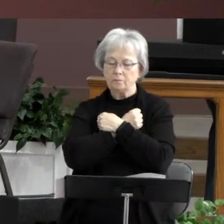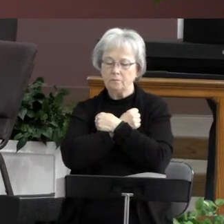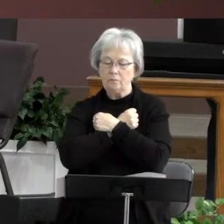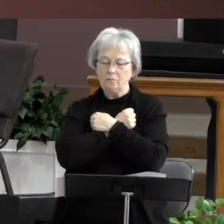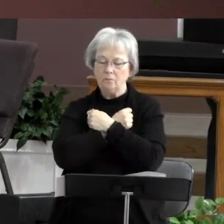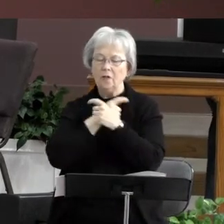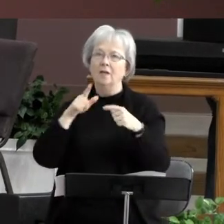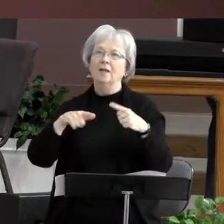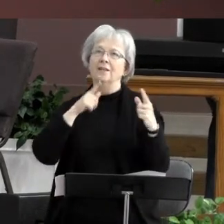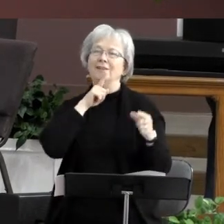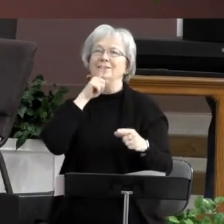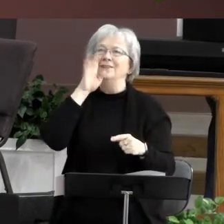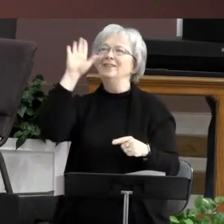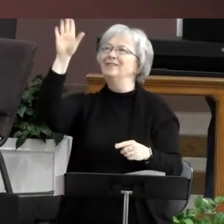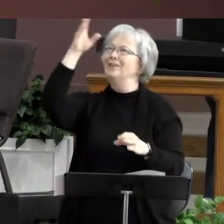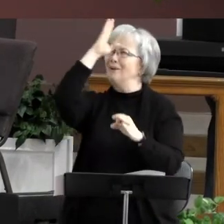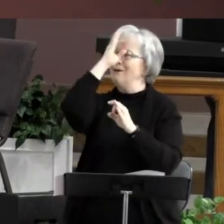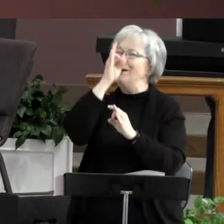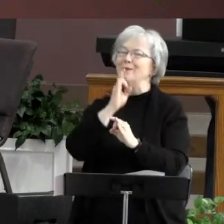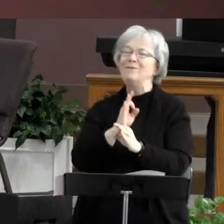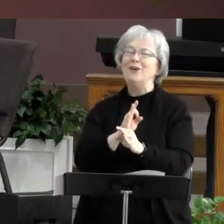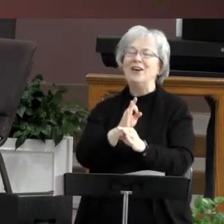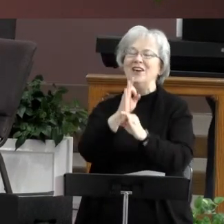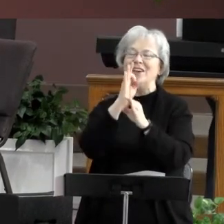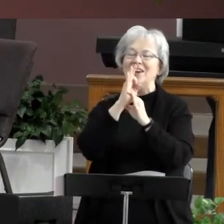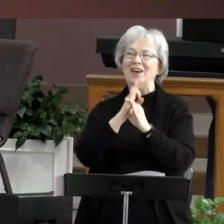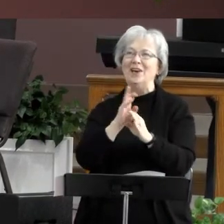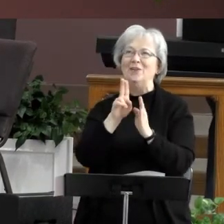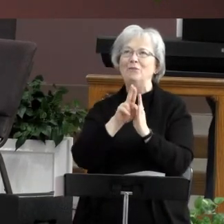love. Great is Thy